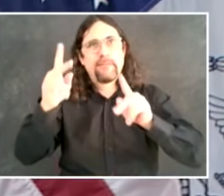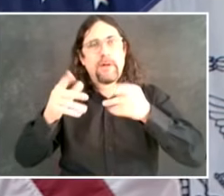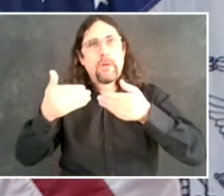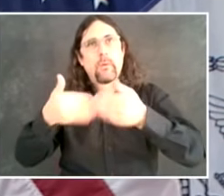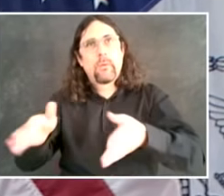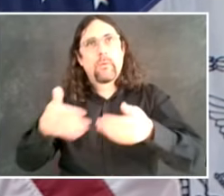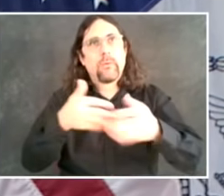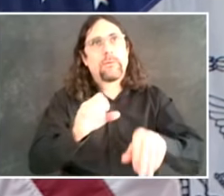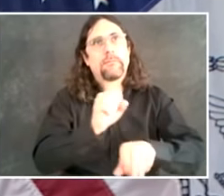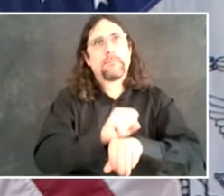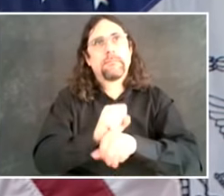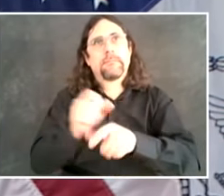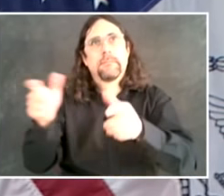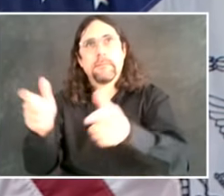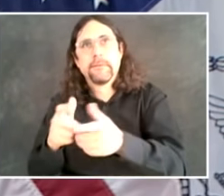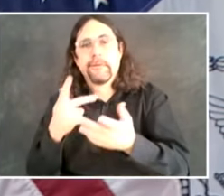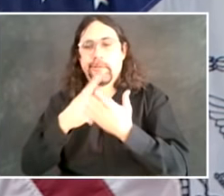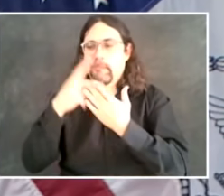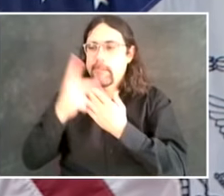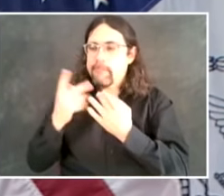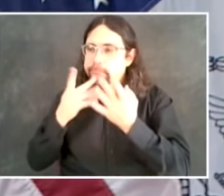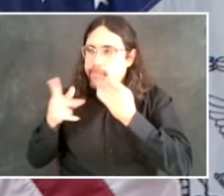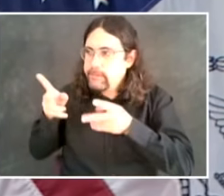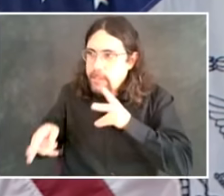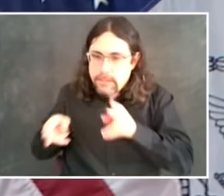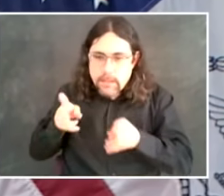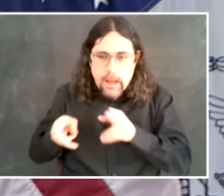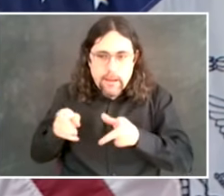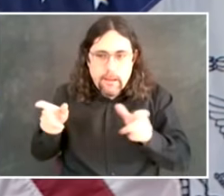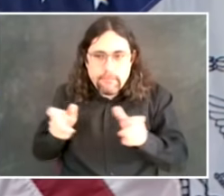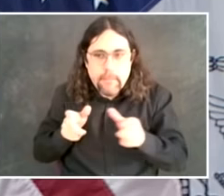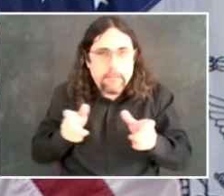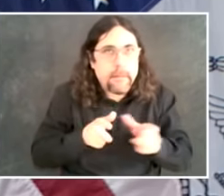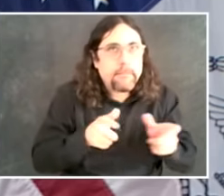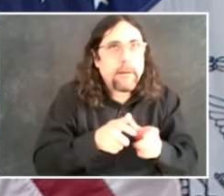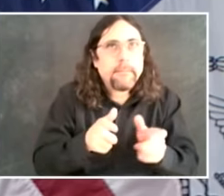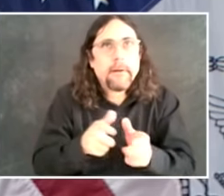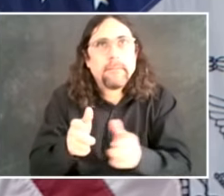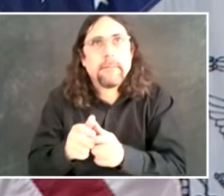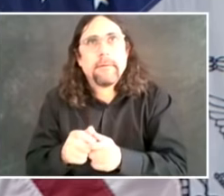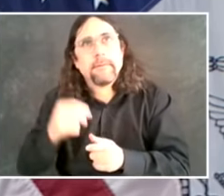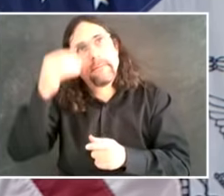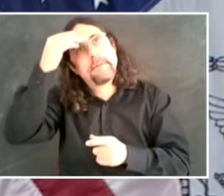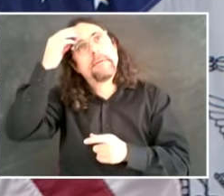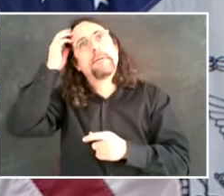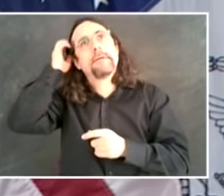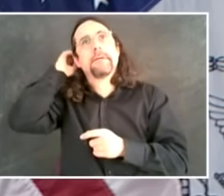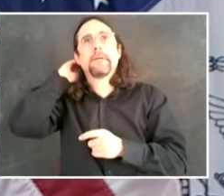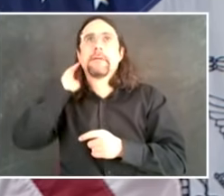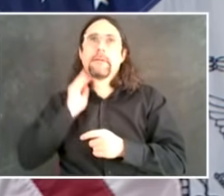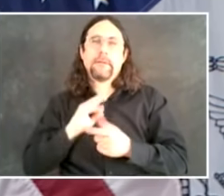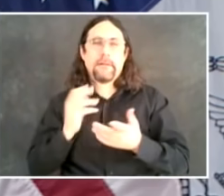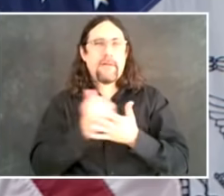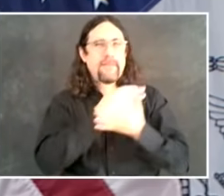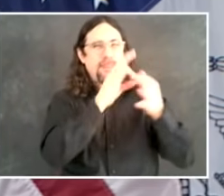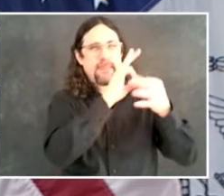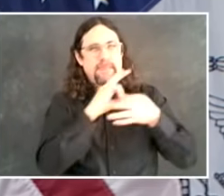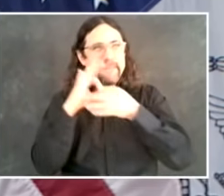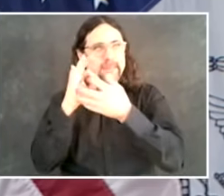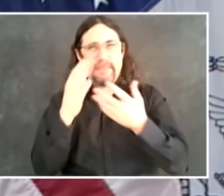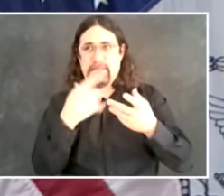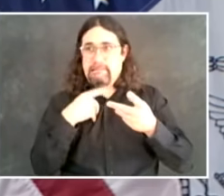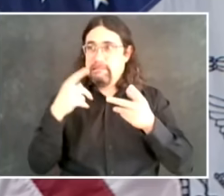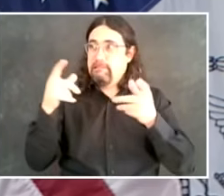And here's the painful reality I want you to take in. Listen to these very dangerous comments from this White